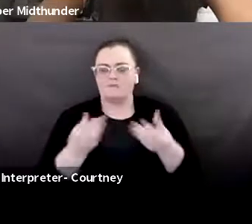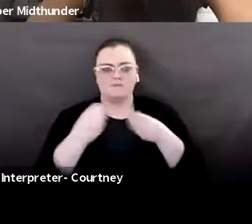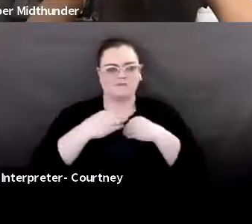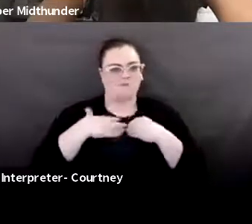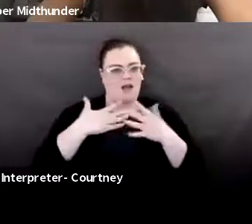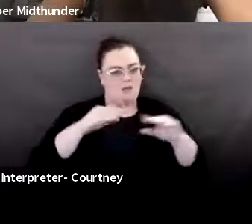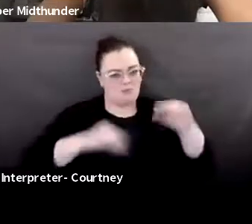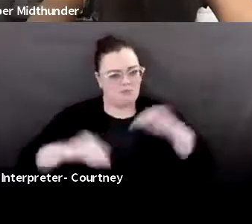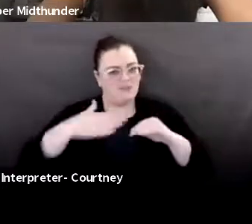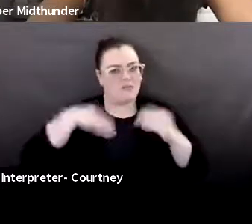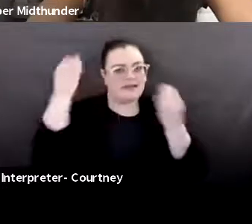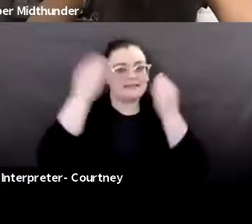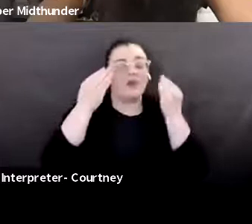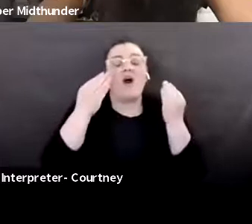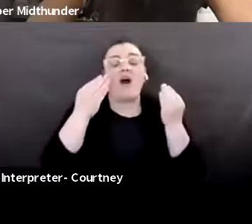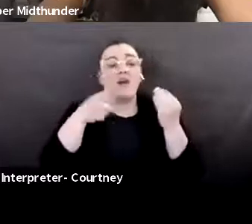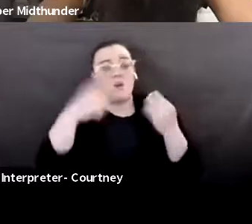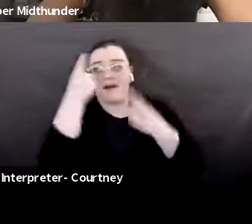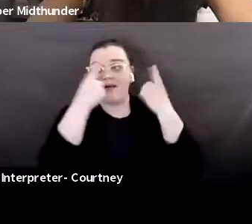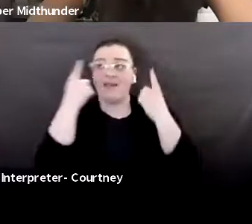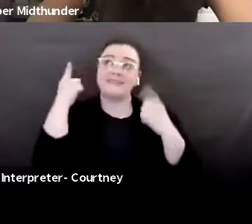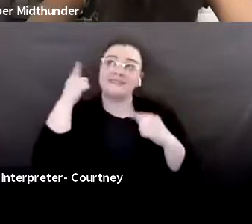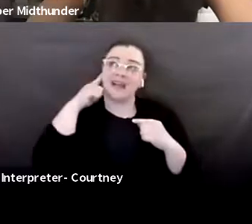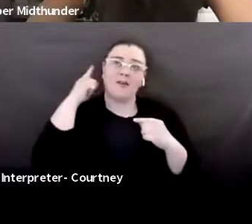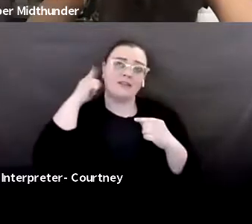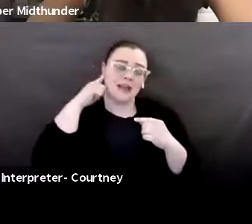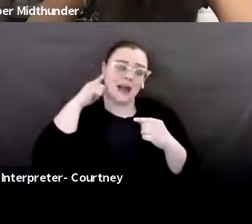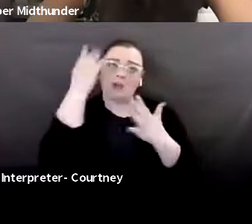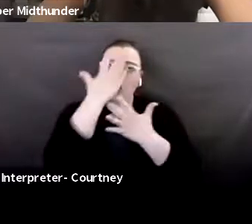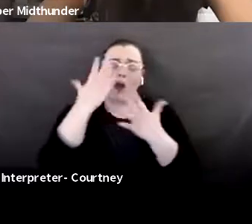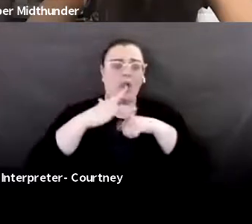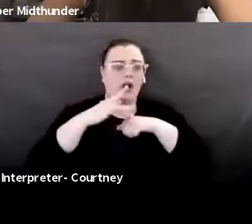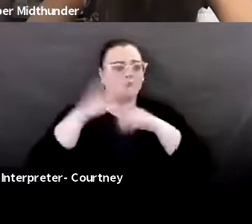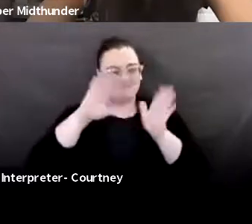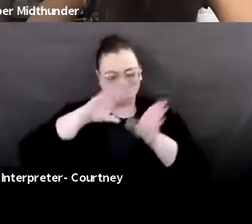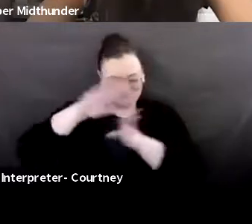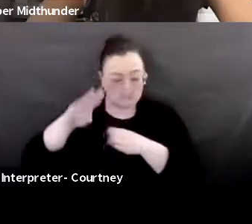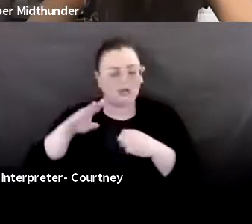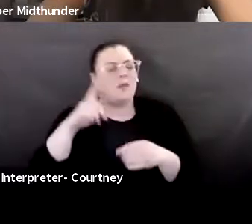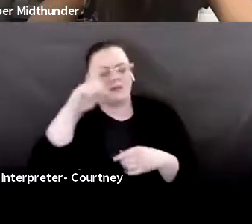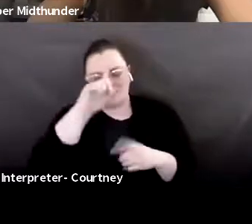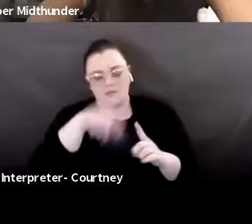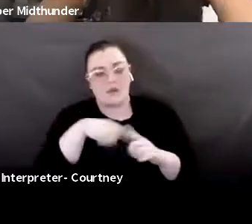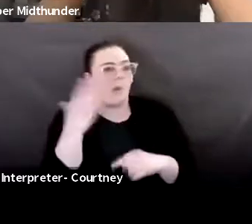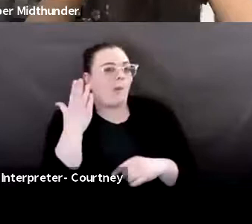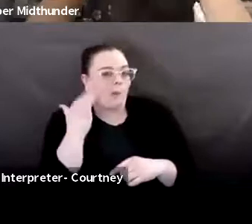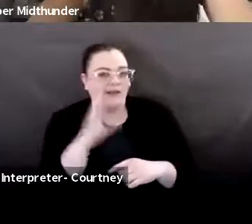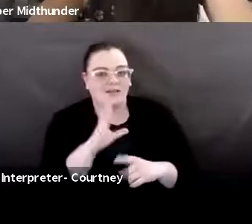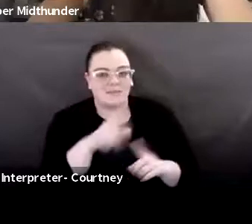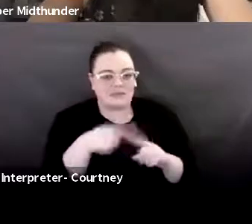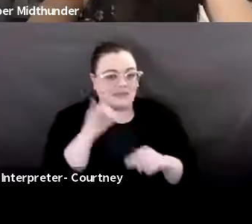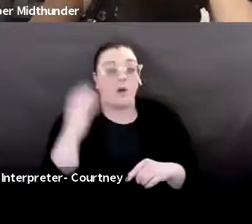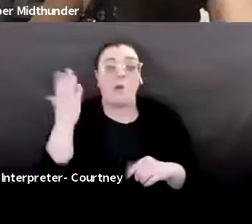of the idea of what you think it sounds like and get into why do people speak a certain way? What's their